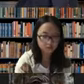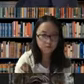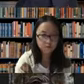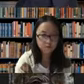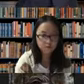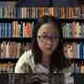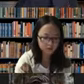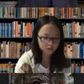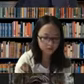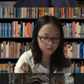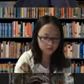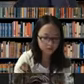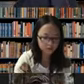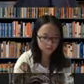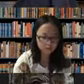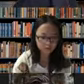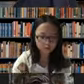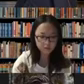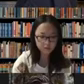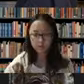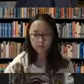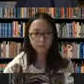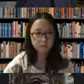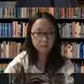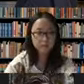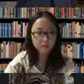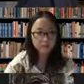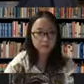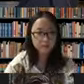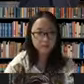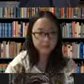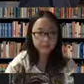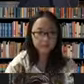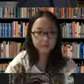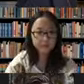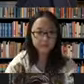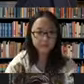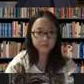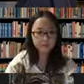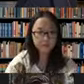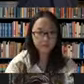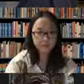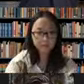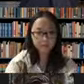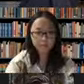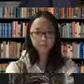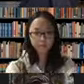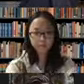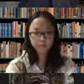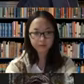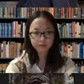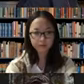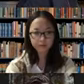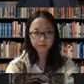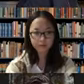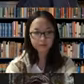of 17,000 deaths in New York City, you know, just divide one by the other, you get a preliminary